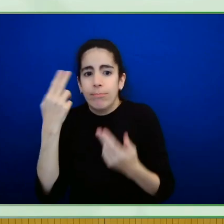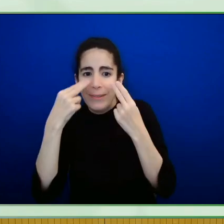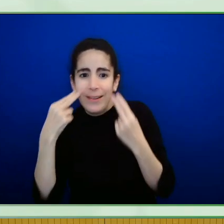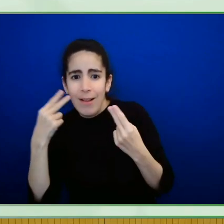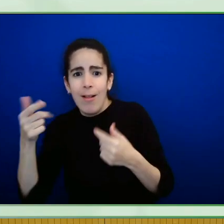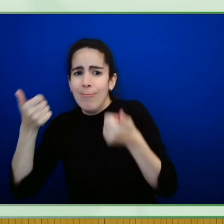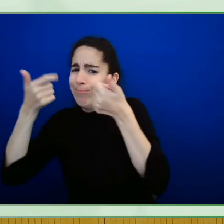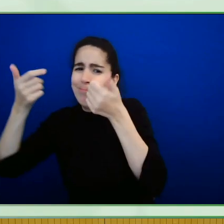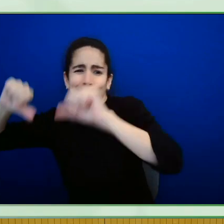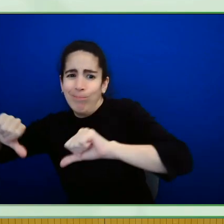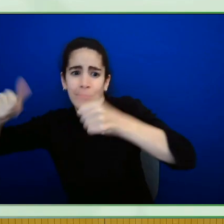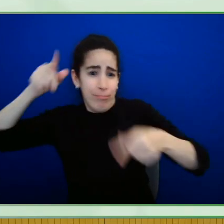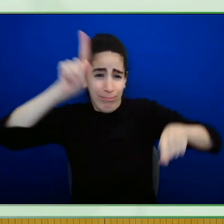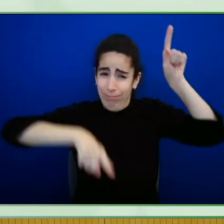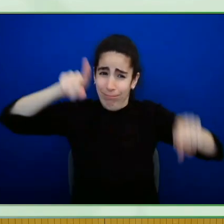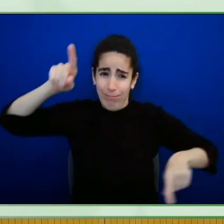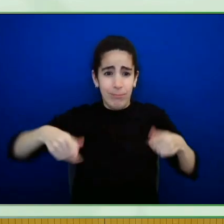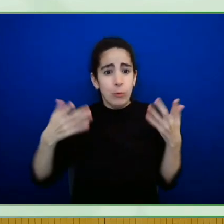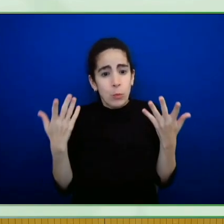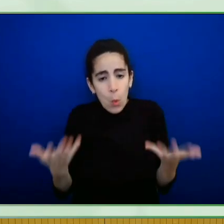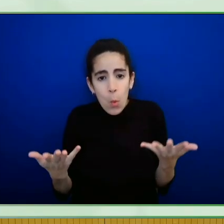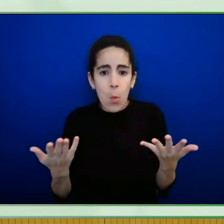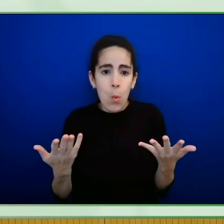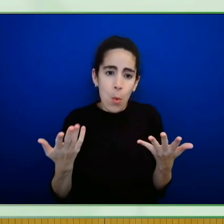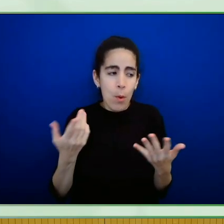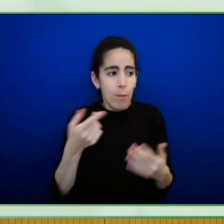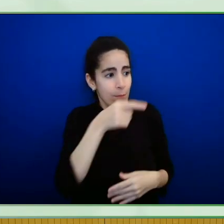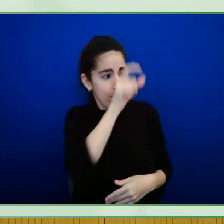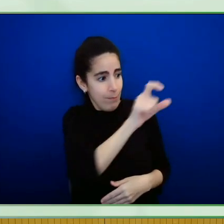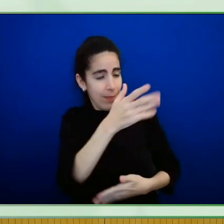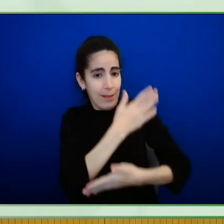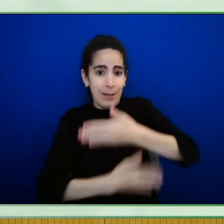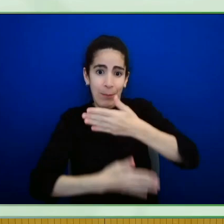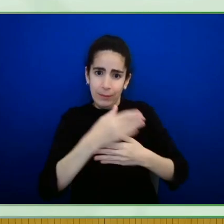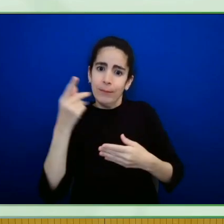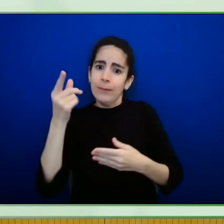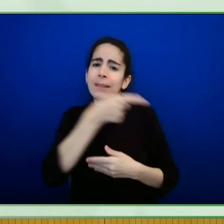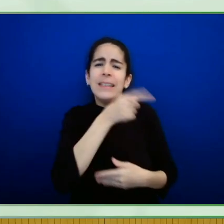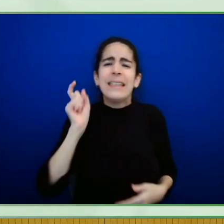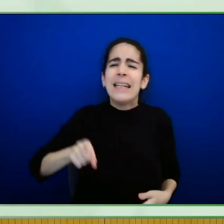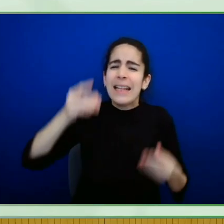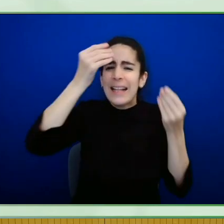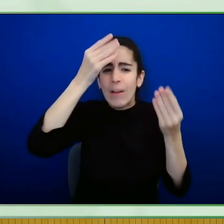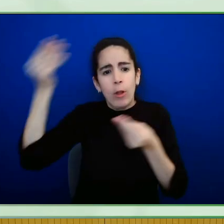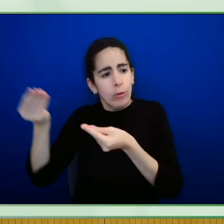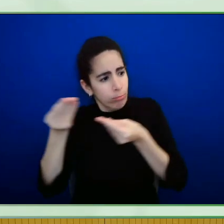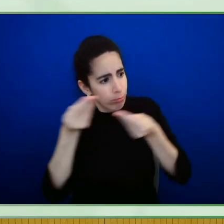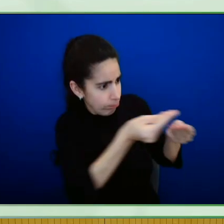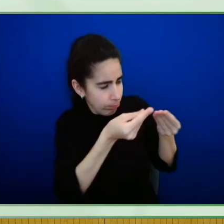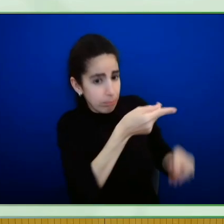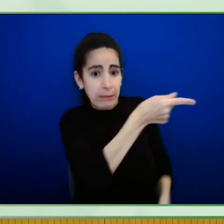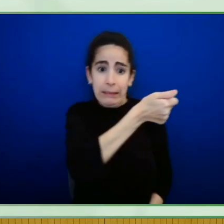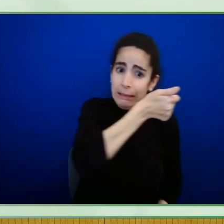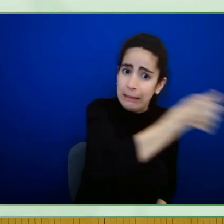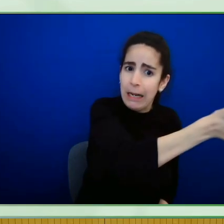they need to make their own decisions because they are the experts. Everyone in this room knows that, and that's